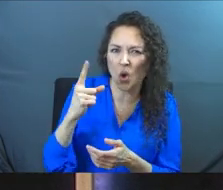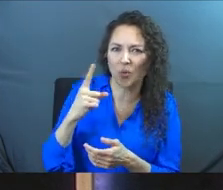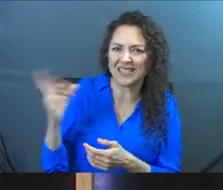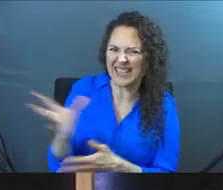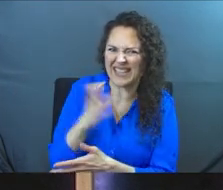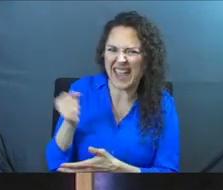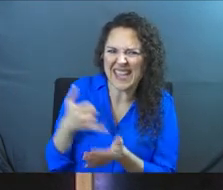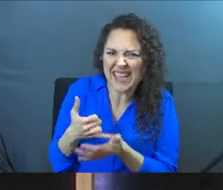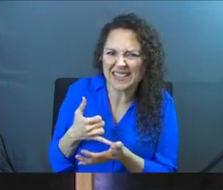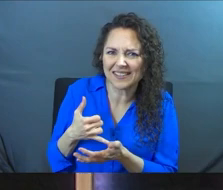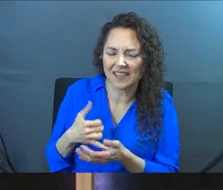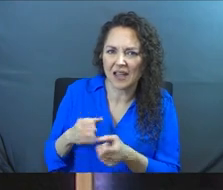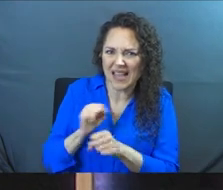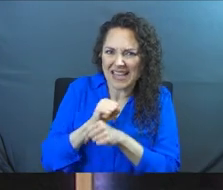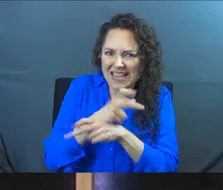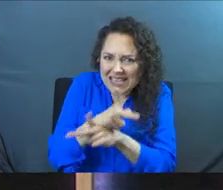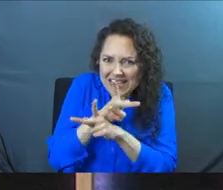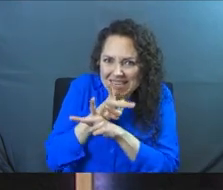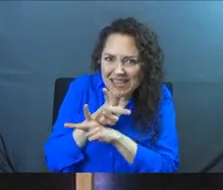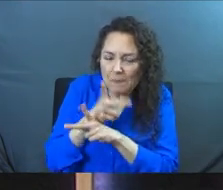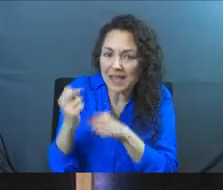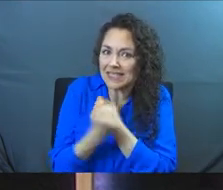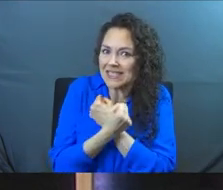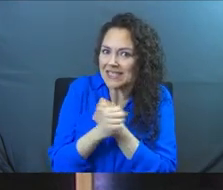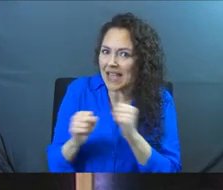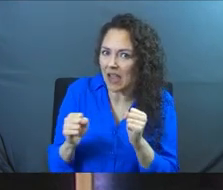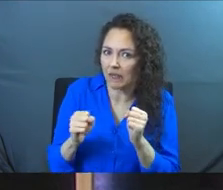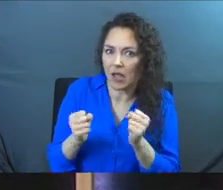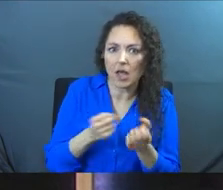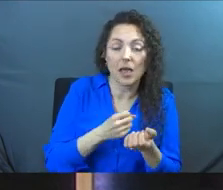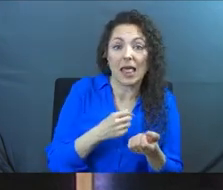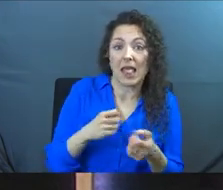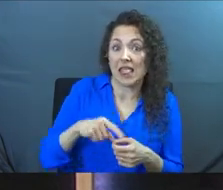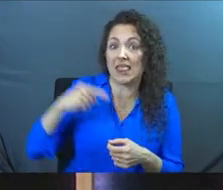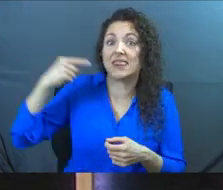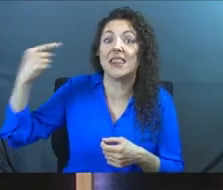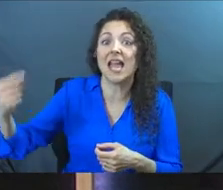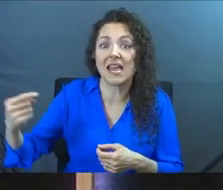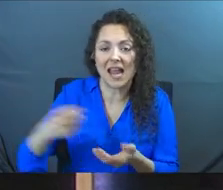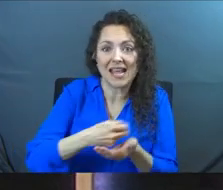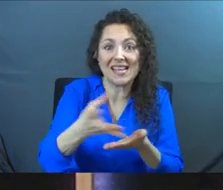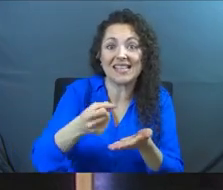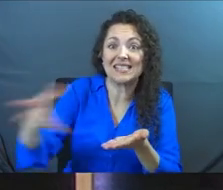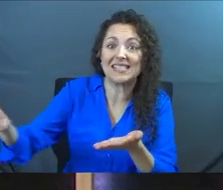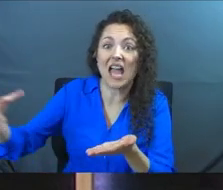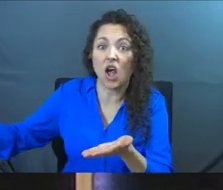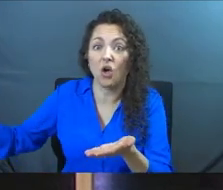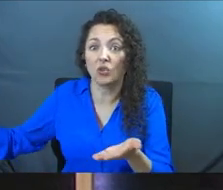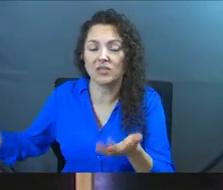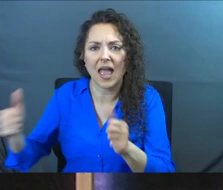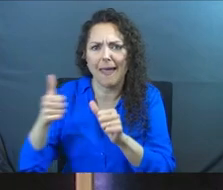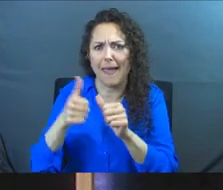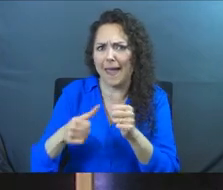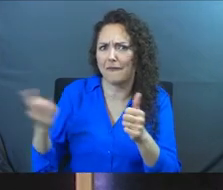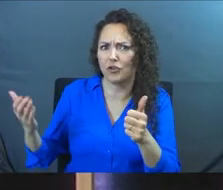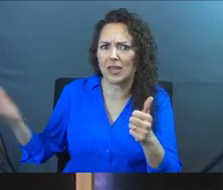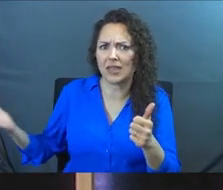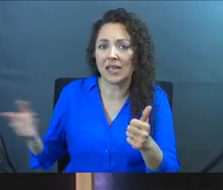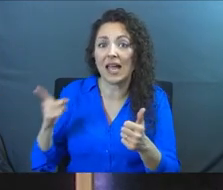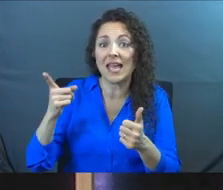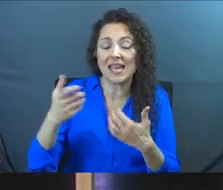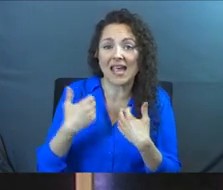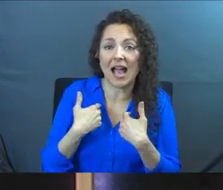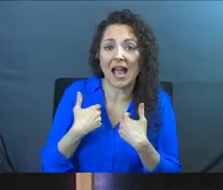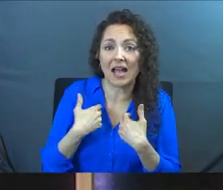safe, to make sure that he can have it. And then he sells everything he has in order to buy the field so we can have the